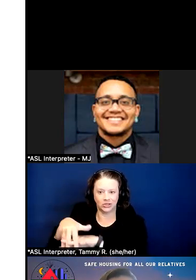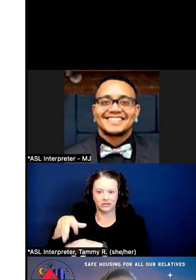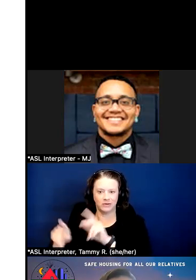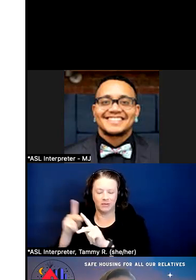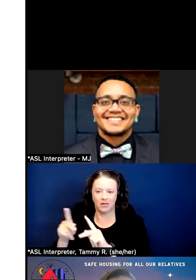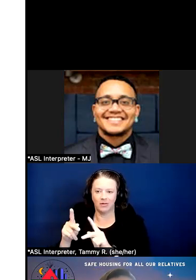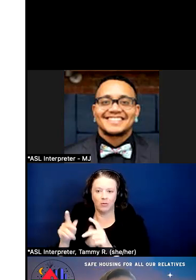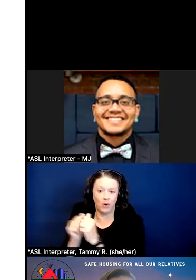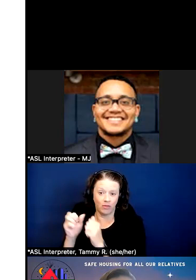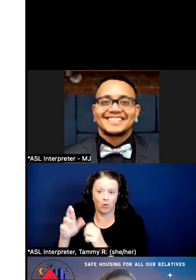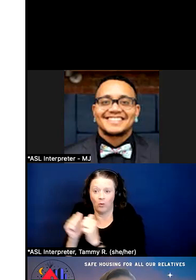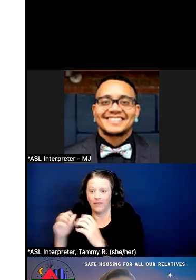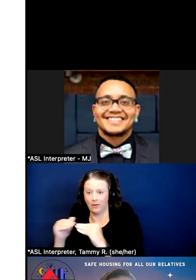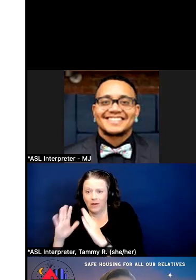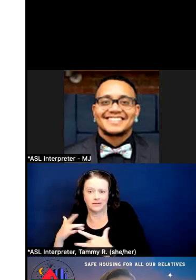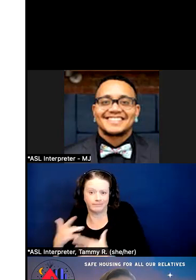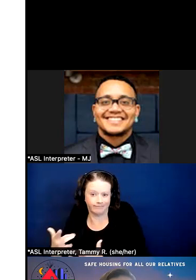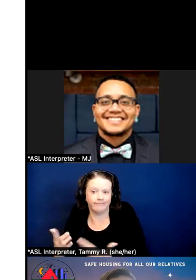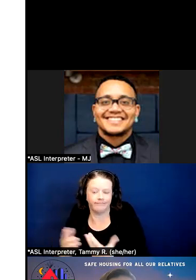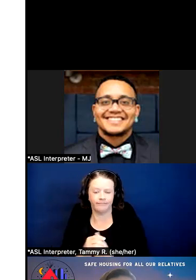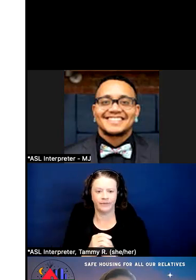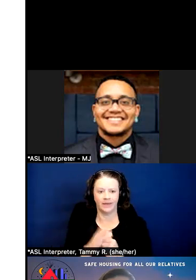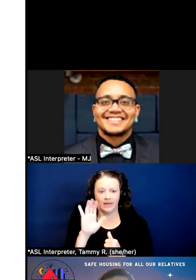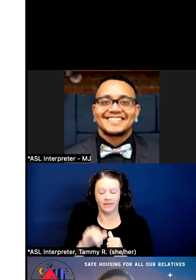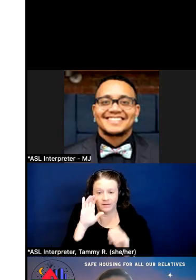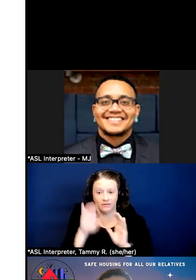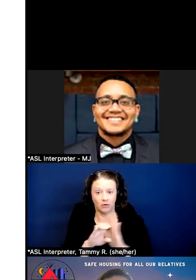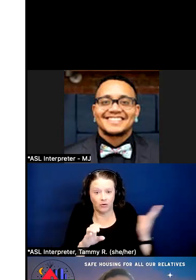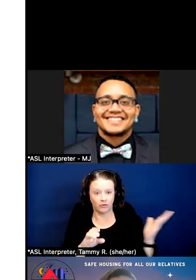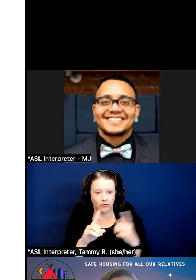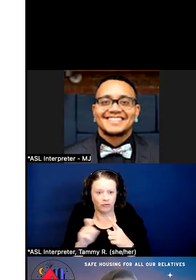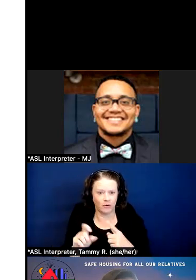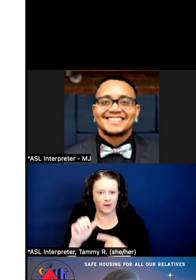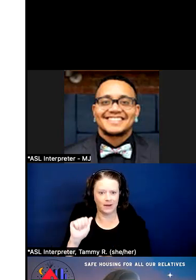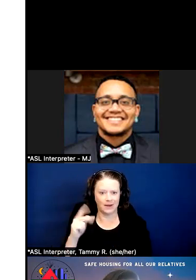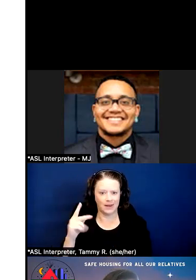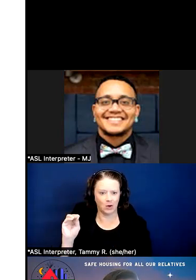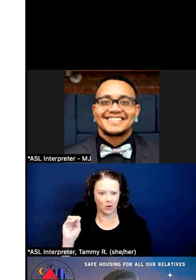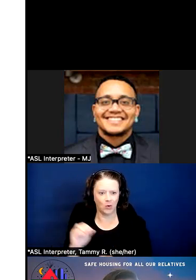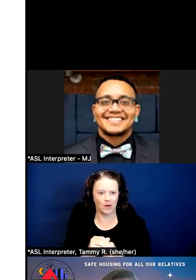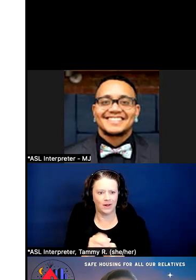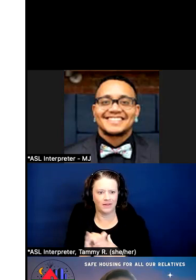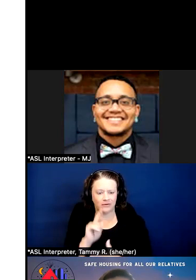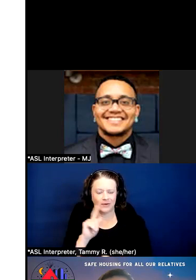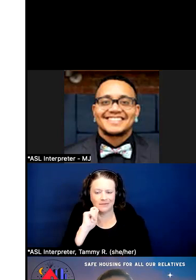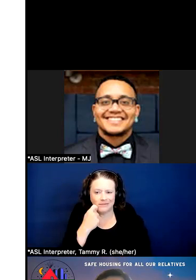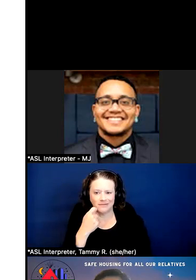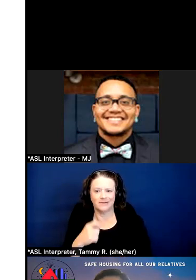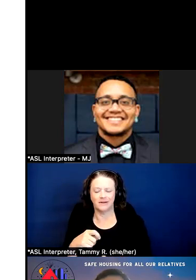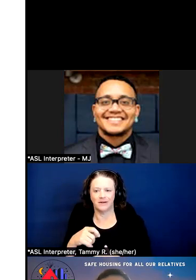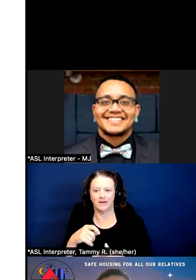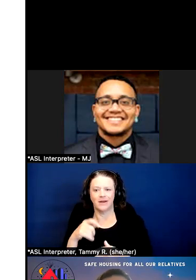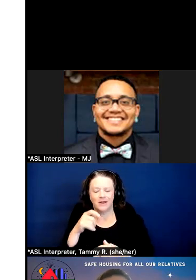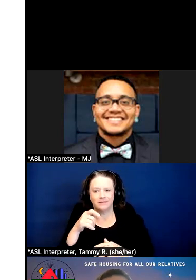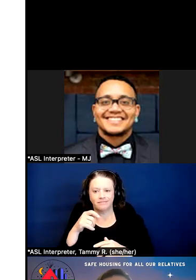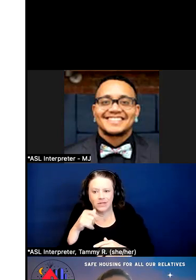unhoused. This photo is actually from ACO, which is a really cool shelter in Duluth, Minnesota, that we also